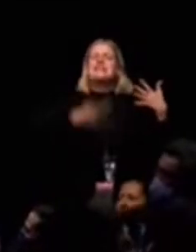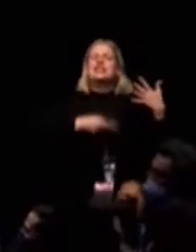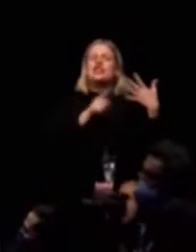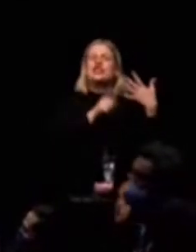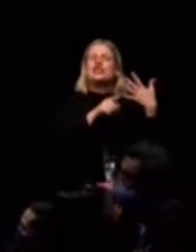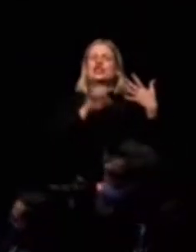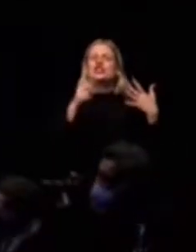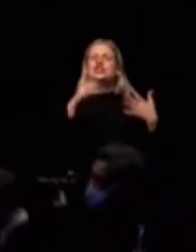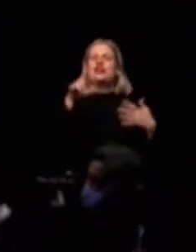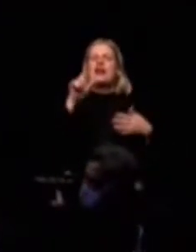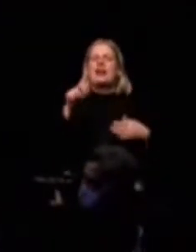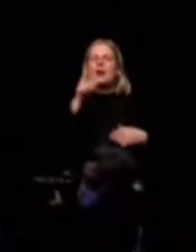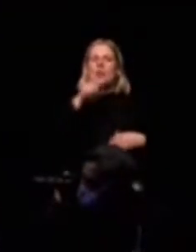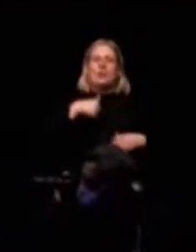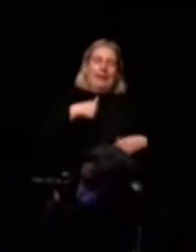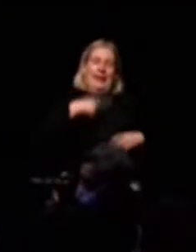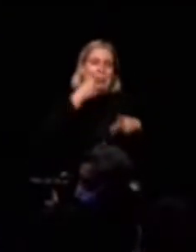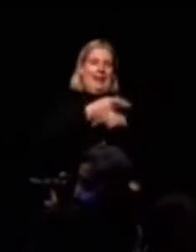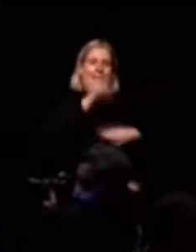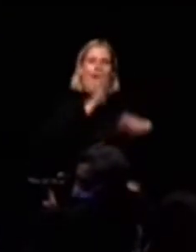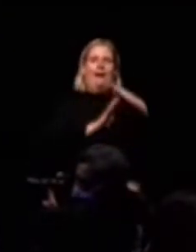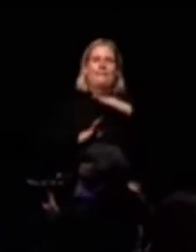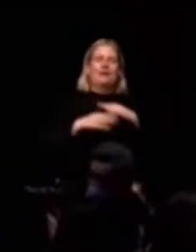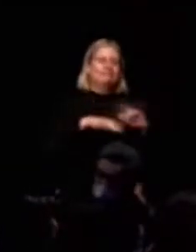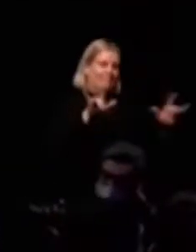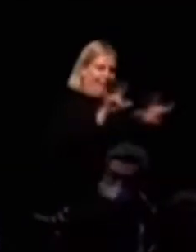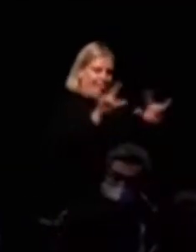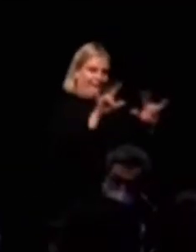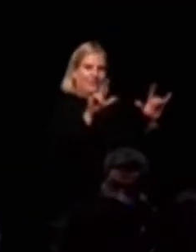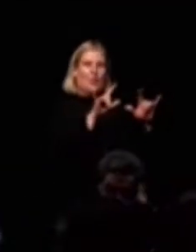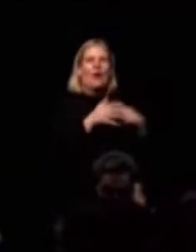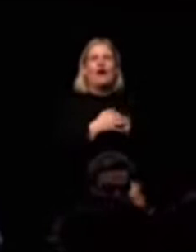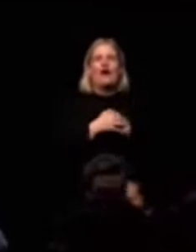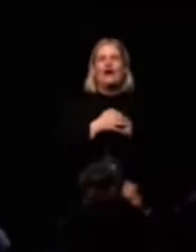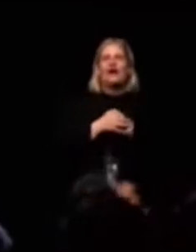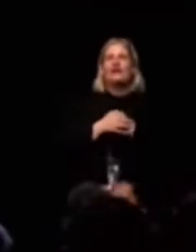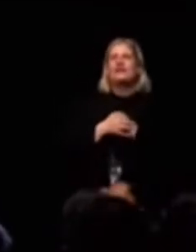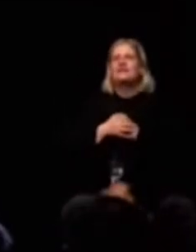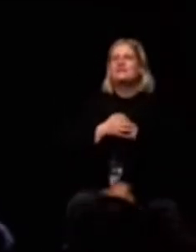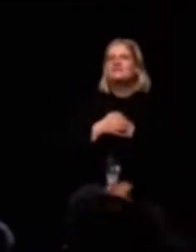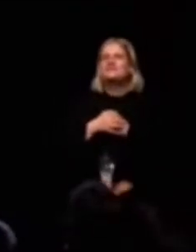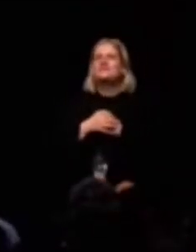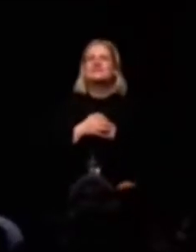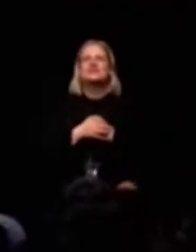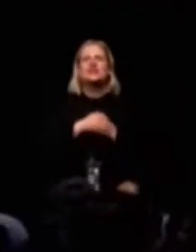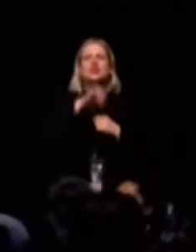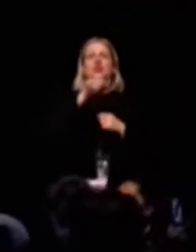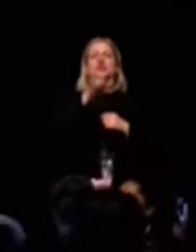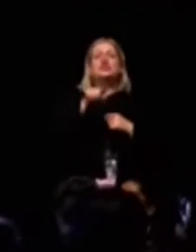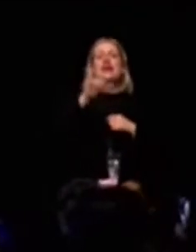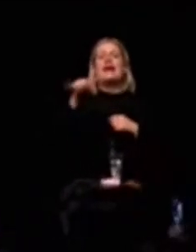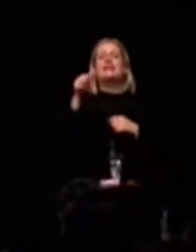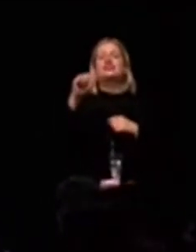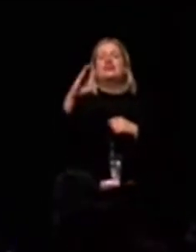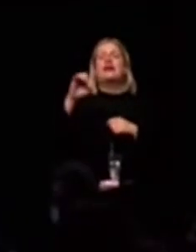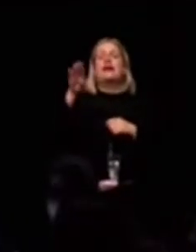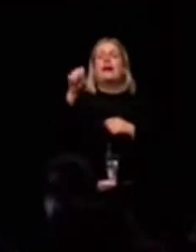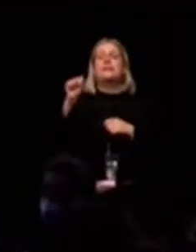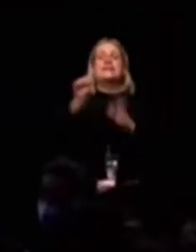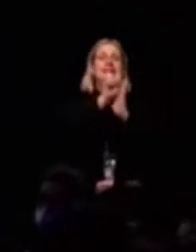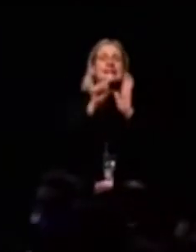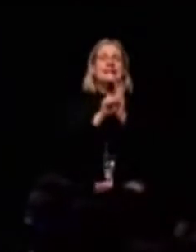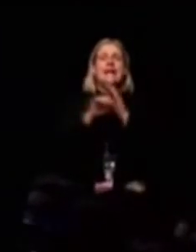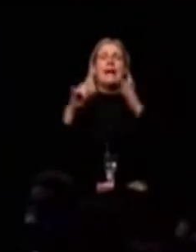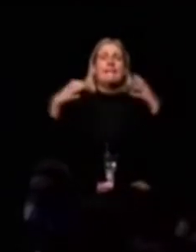humble. I love you all. To Jay Jacobs, what a leader. What